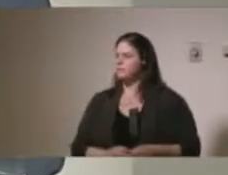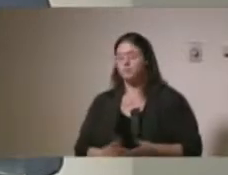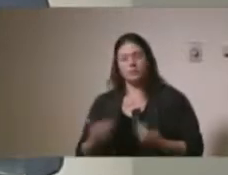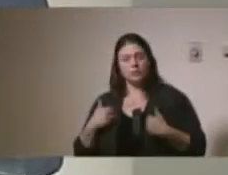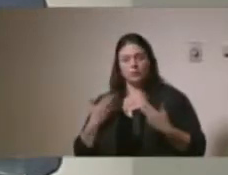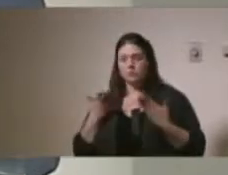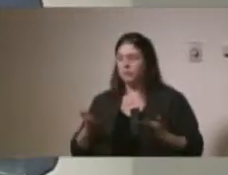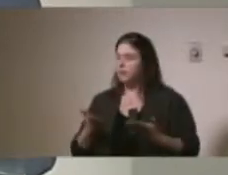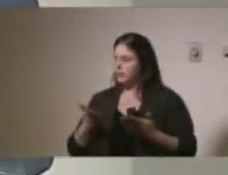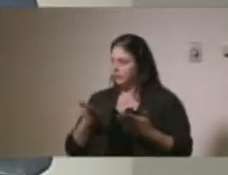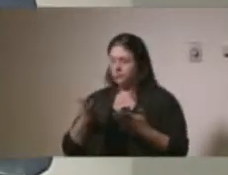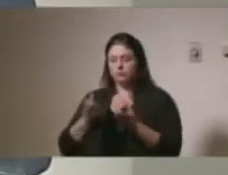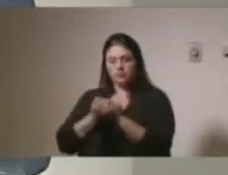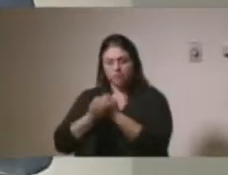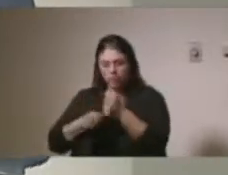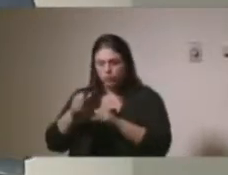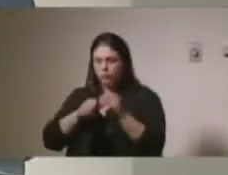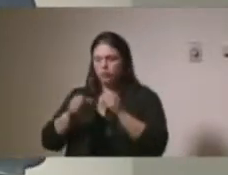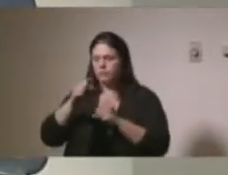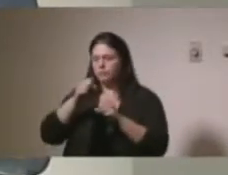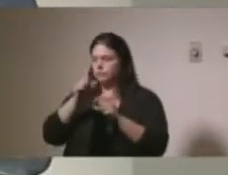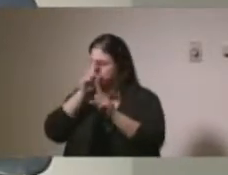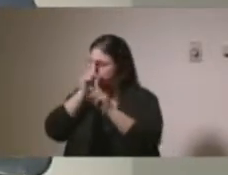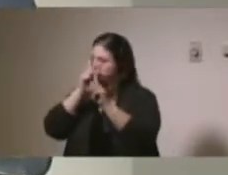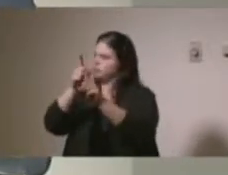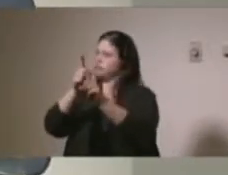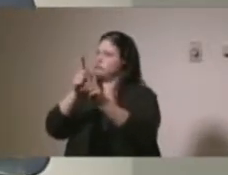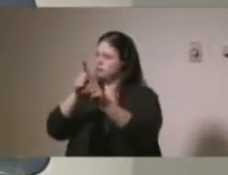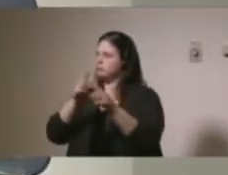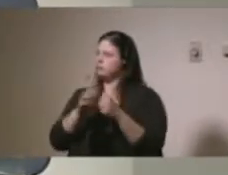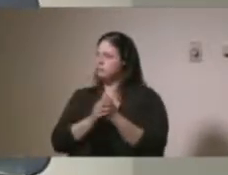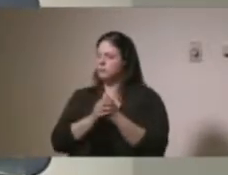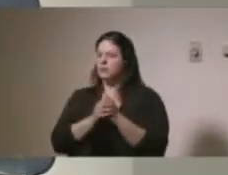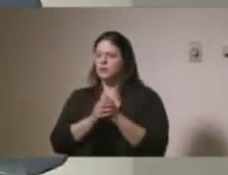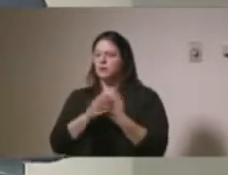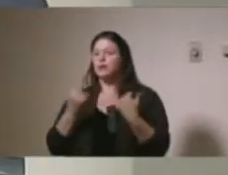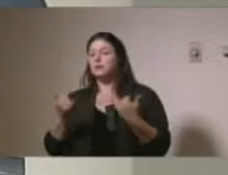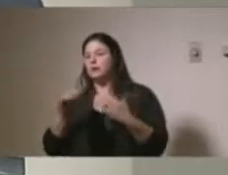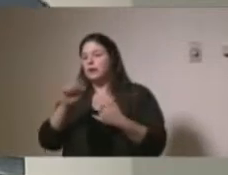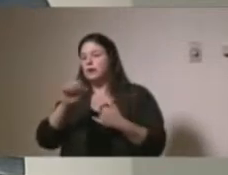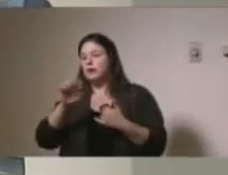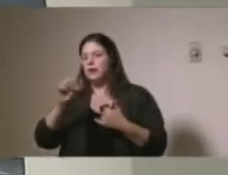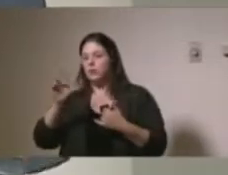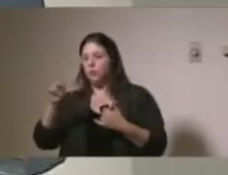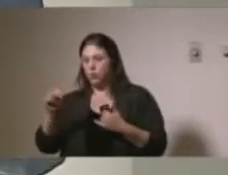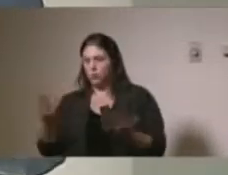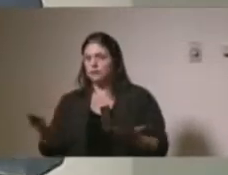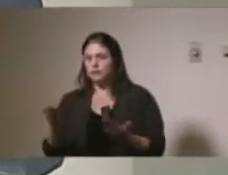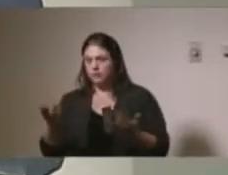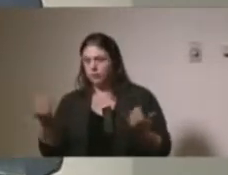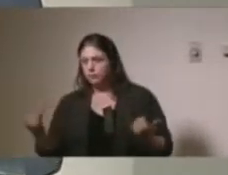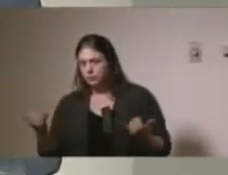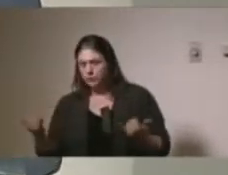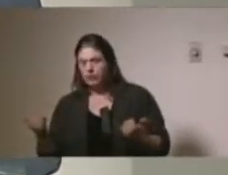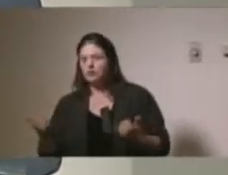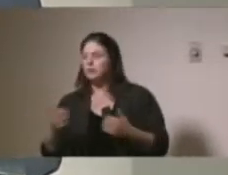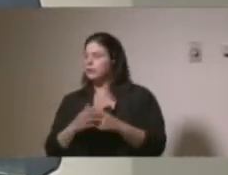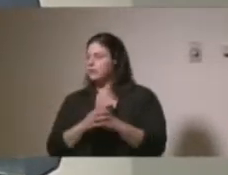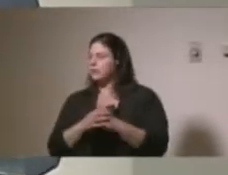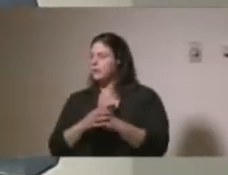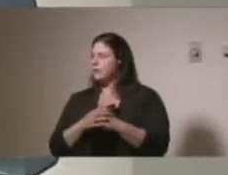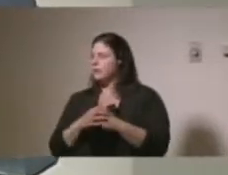there around this issue. And I think Acorn is here today, and we have some fight with Acorn